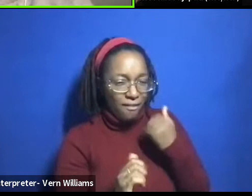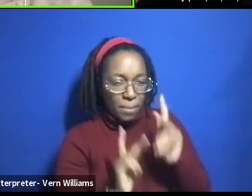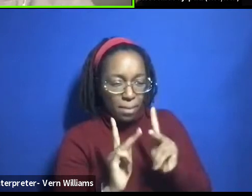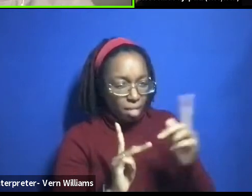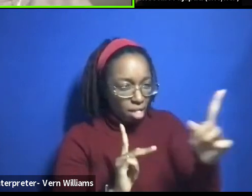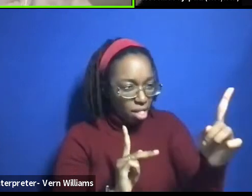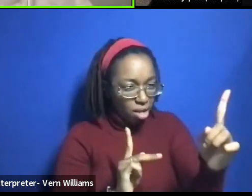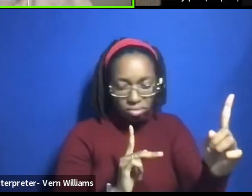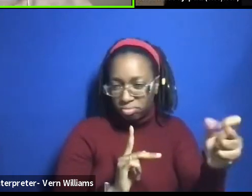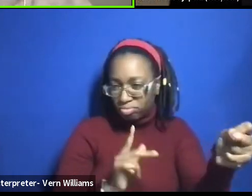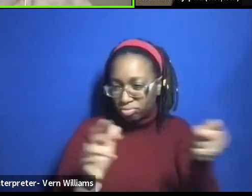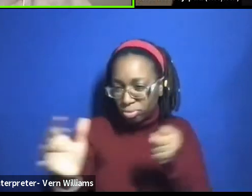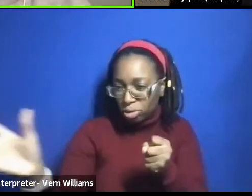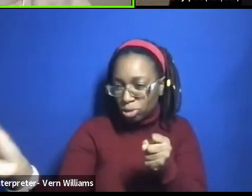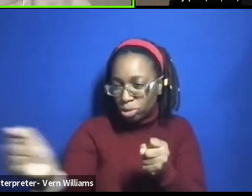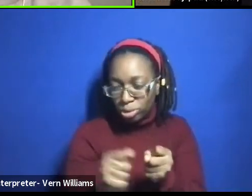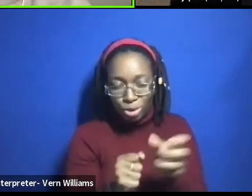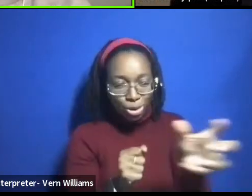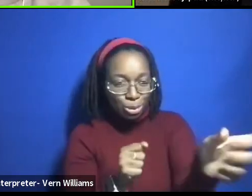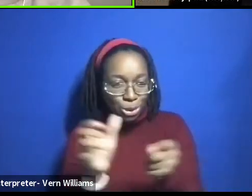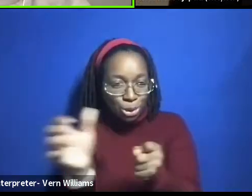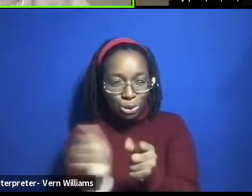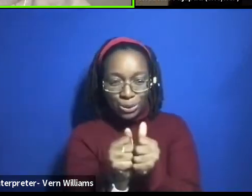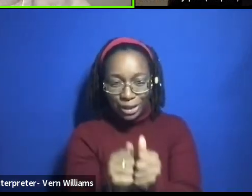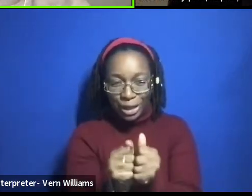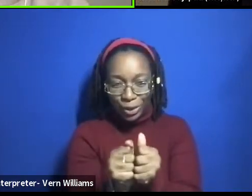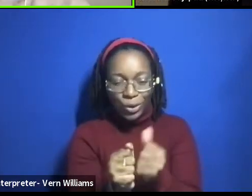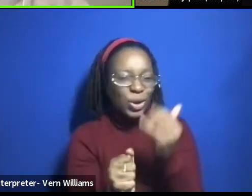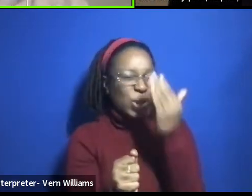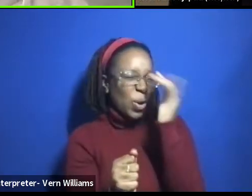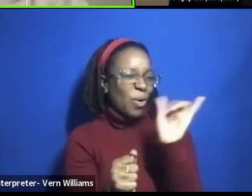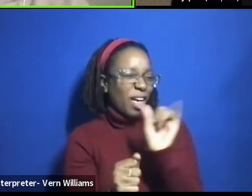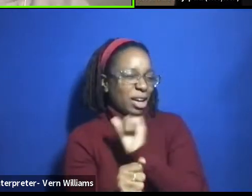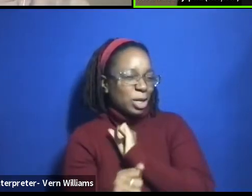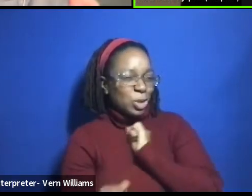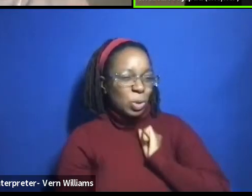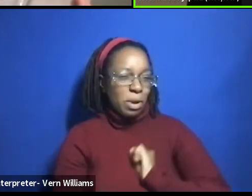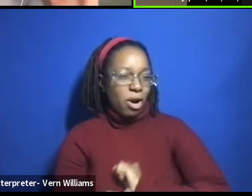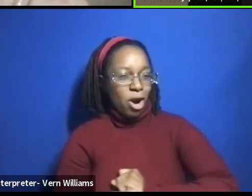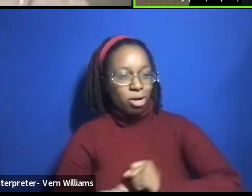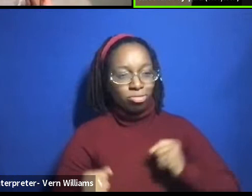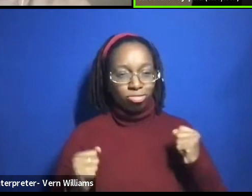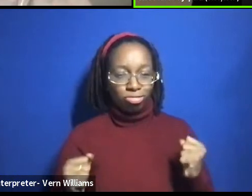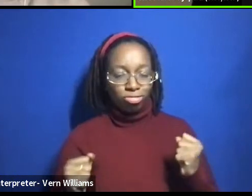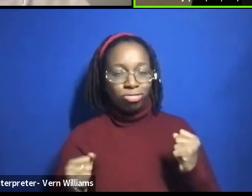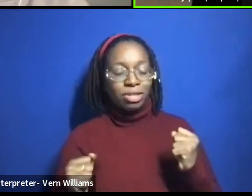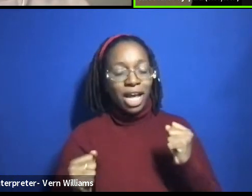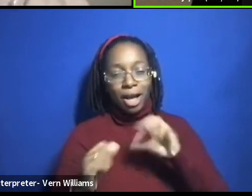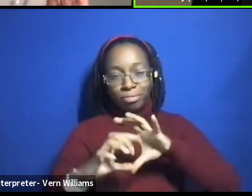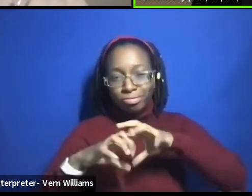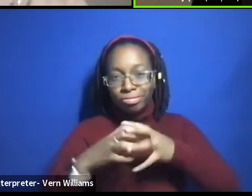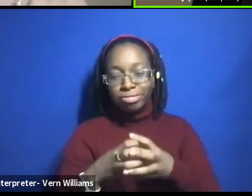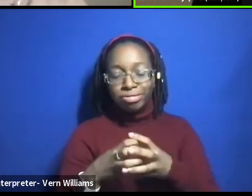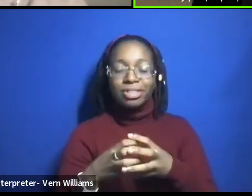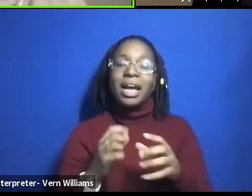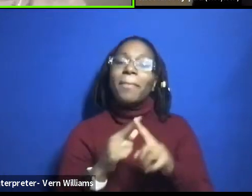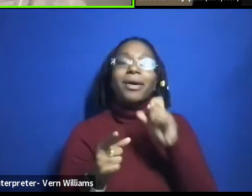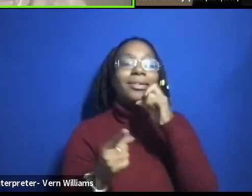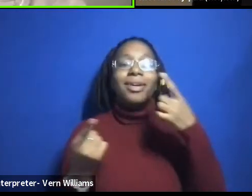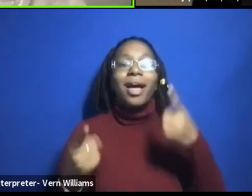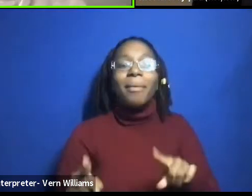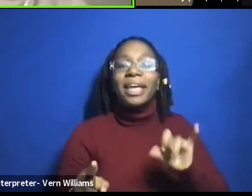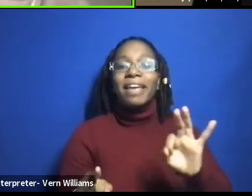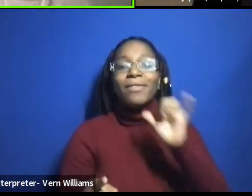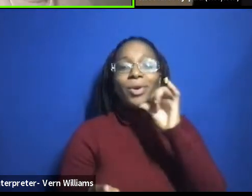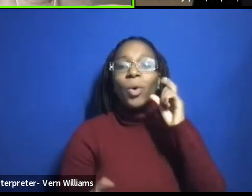like superpowers, you know, in producing something amazing. Yeah. But that cannot happen if you don't have that